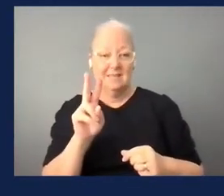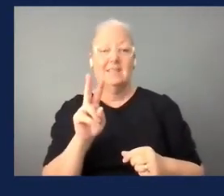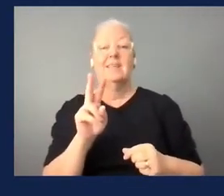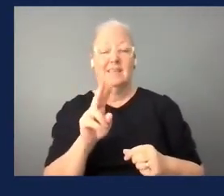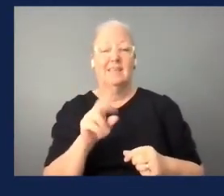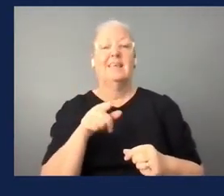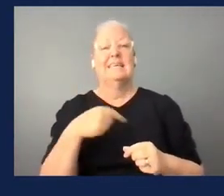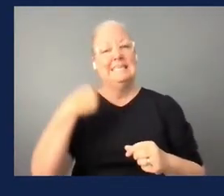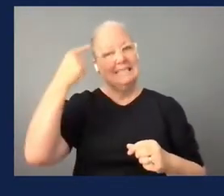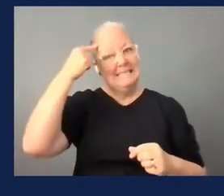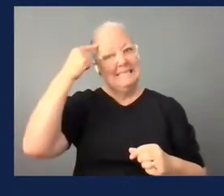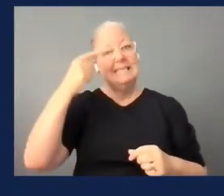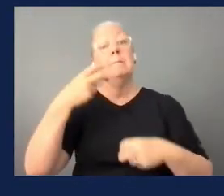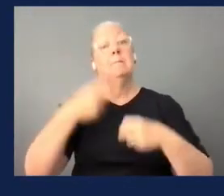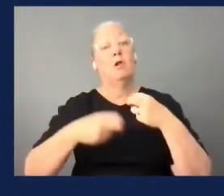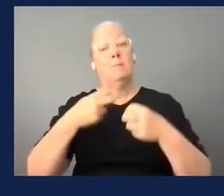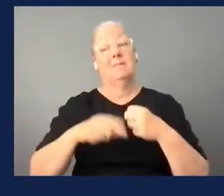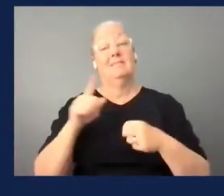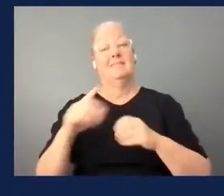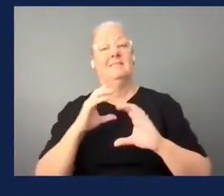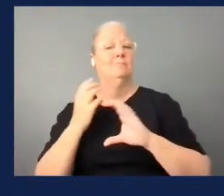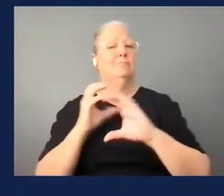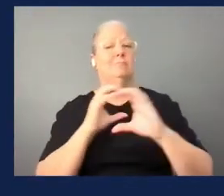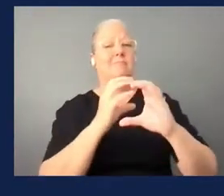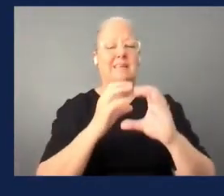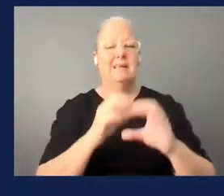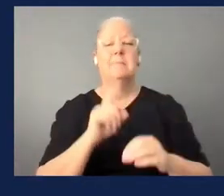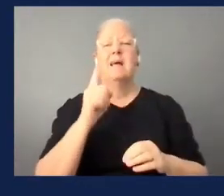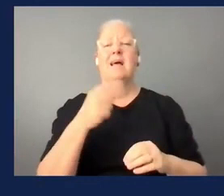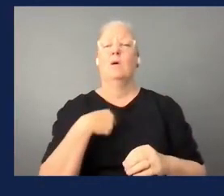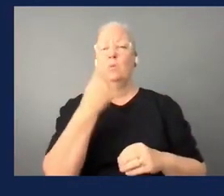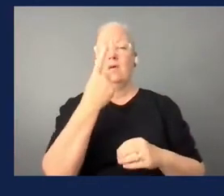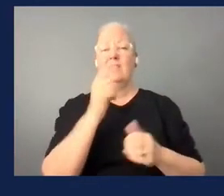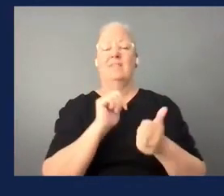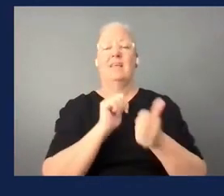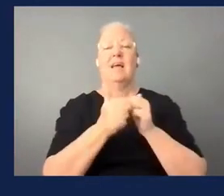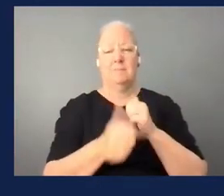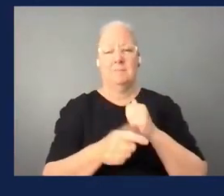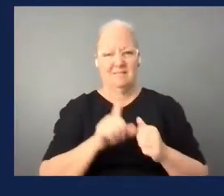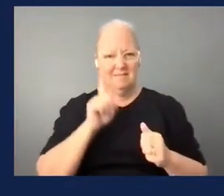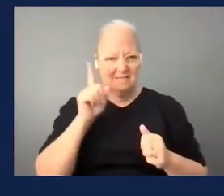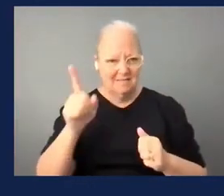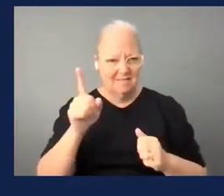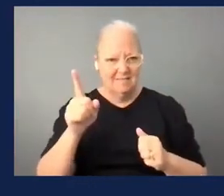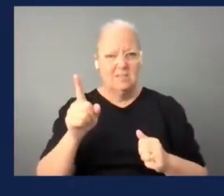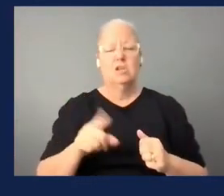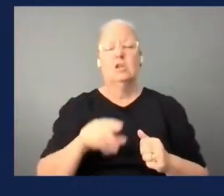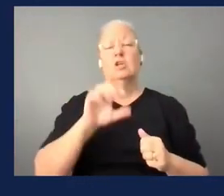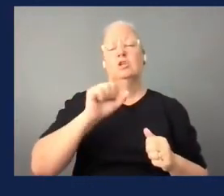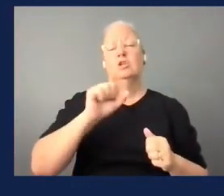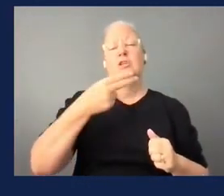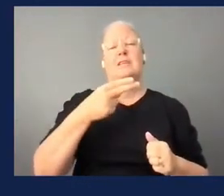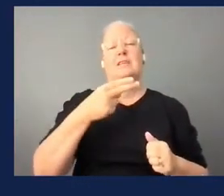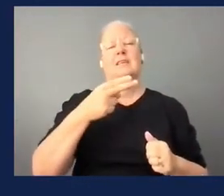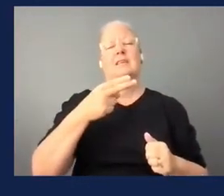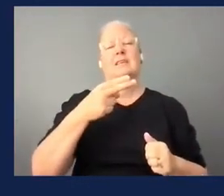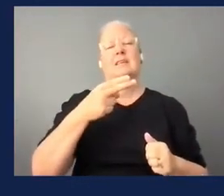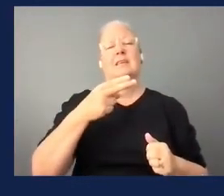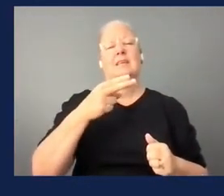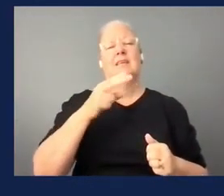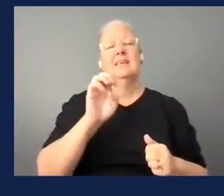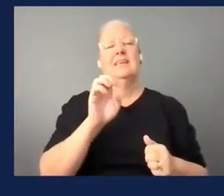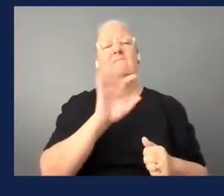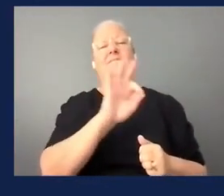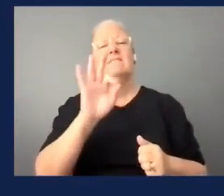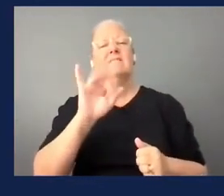However, I will only have tickets for 1 game in Sheffield and 1 possible game in London. Well, if the game in London goes ahead,